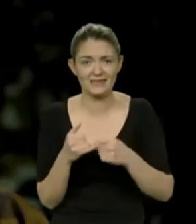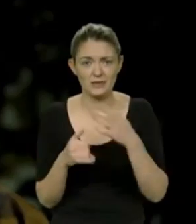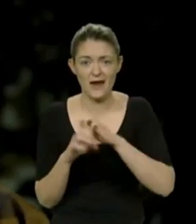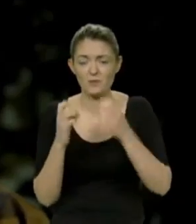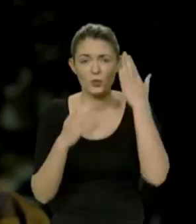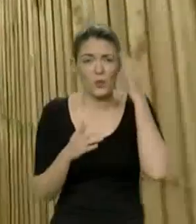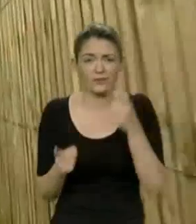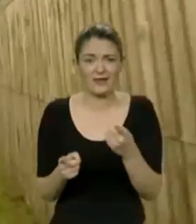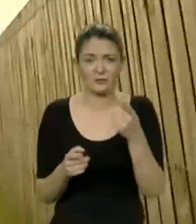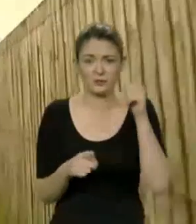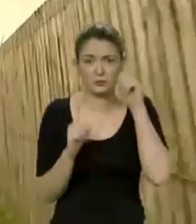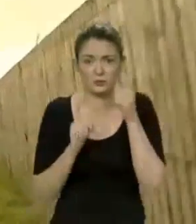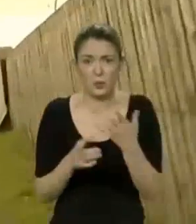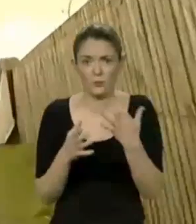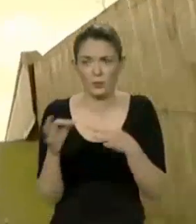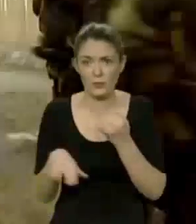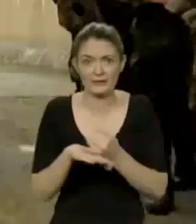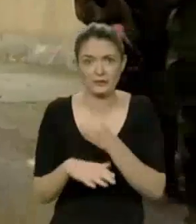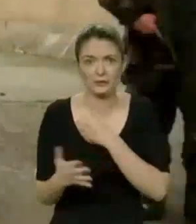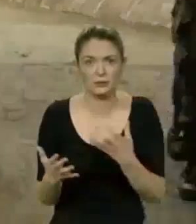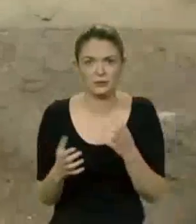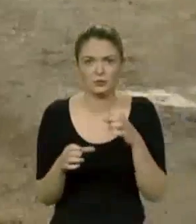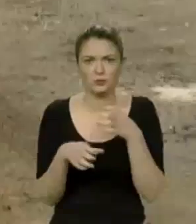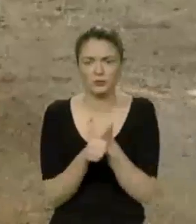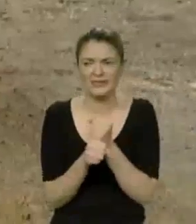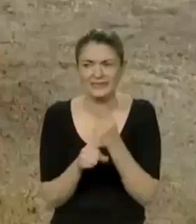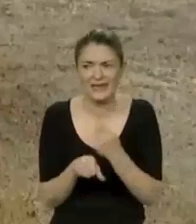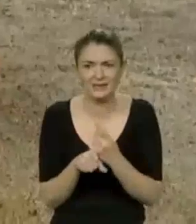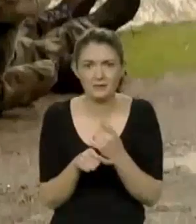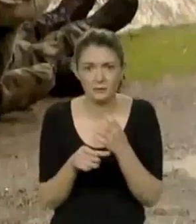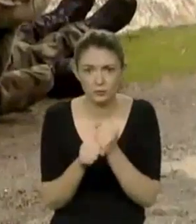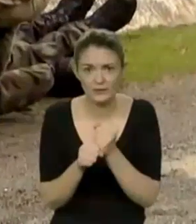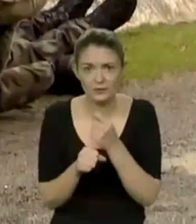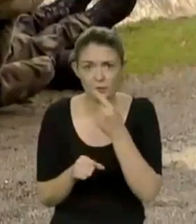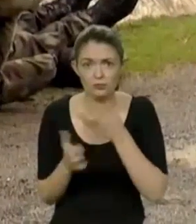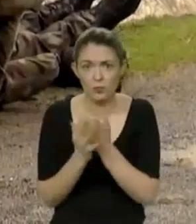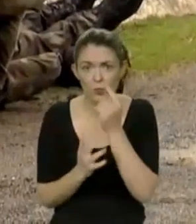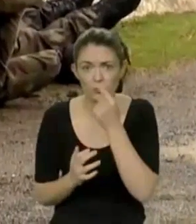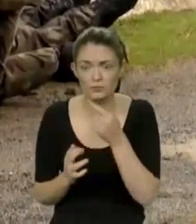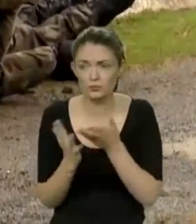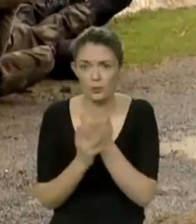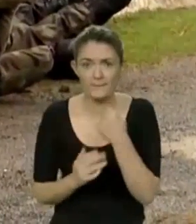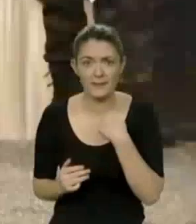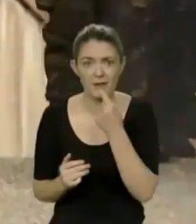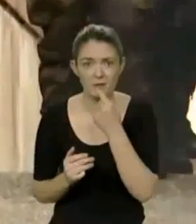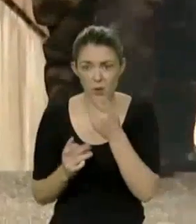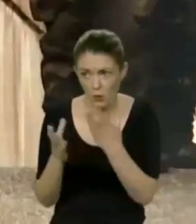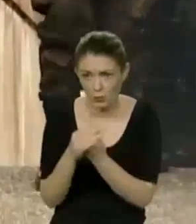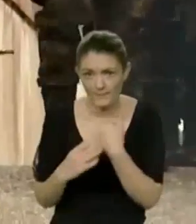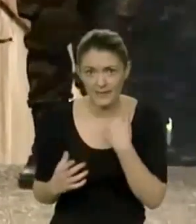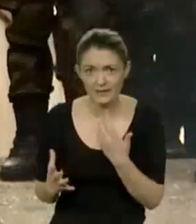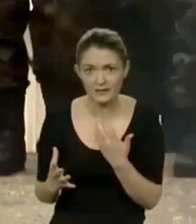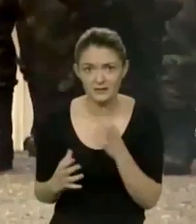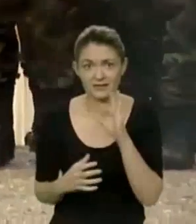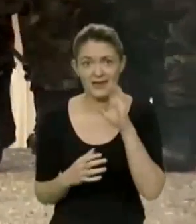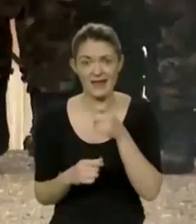going into. Okay, squeeze my hand again. Squeeze. In through the nose, out through the mouth, okay? You with me again? Right, what's your arm in? The